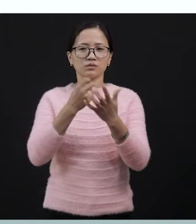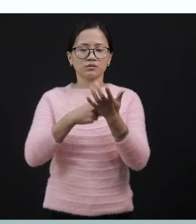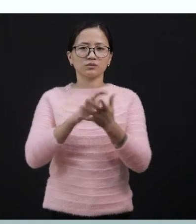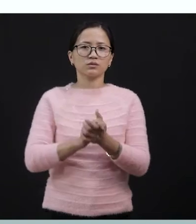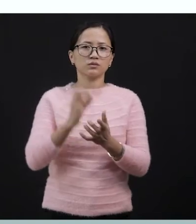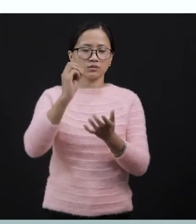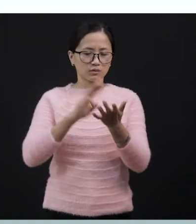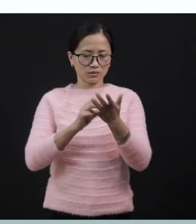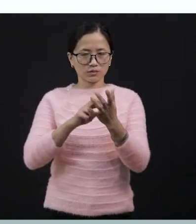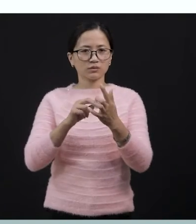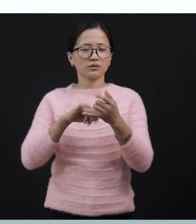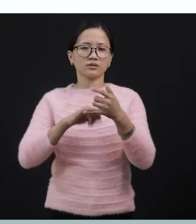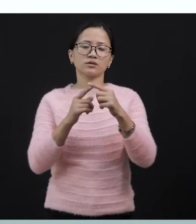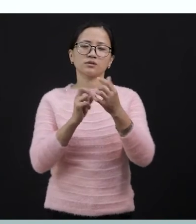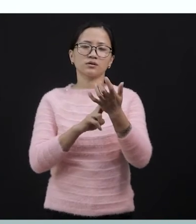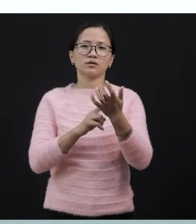is nitrogen with